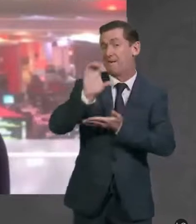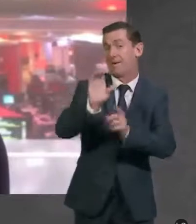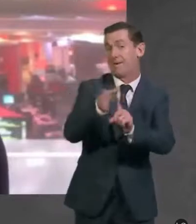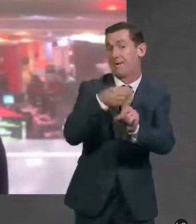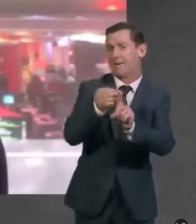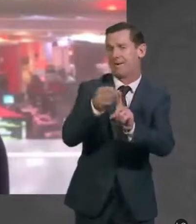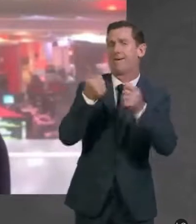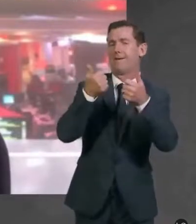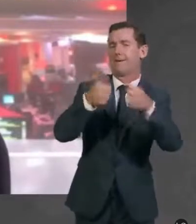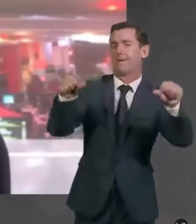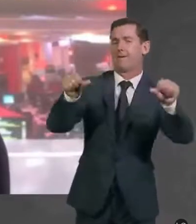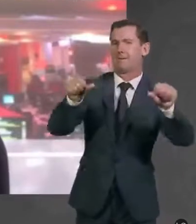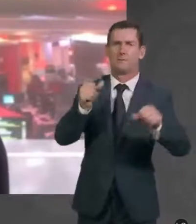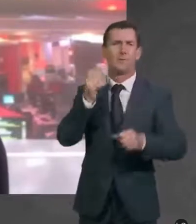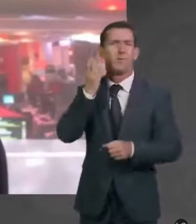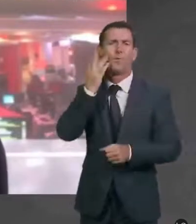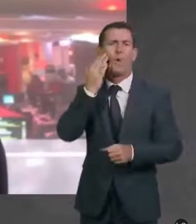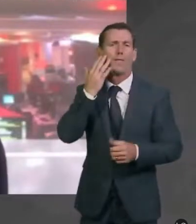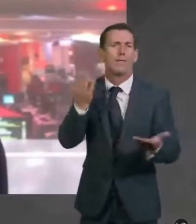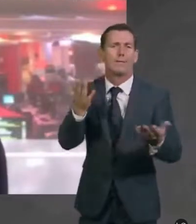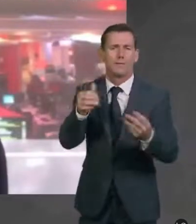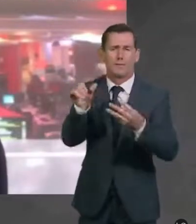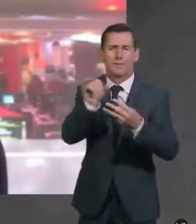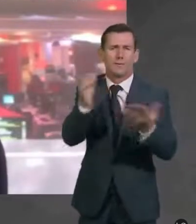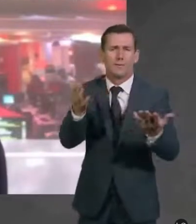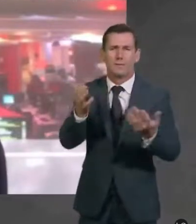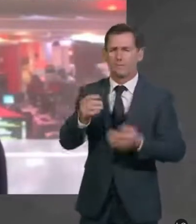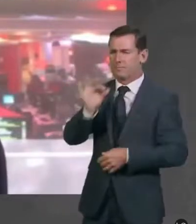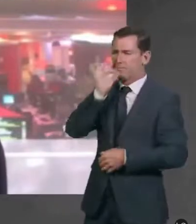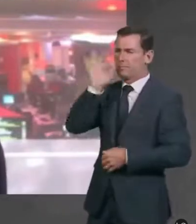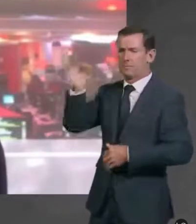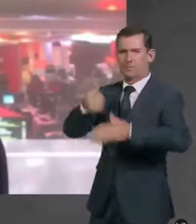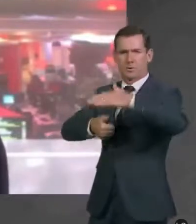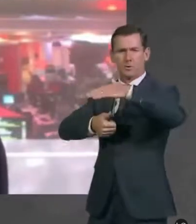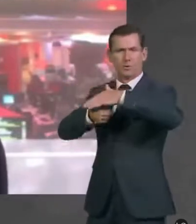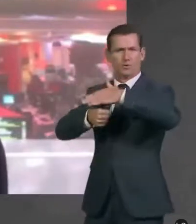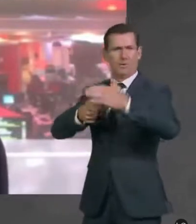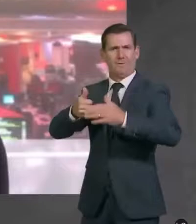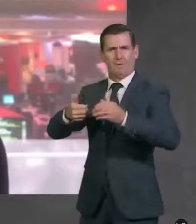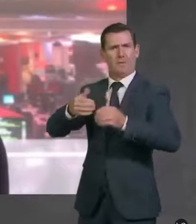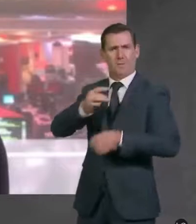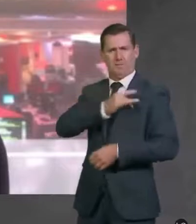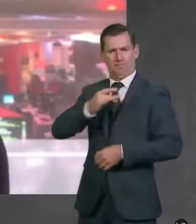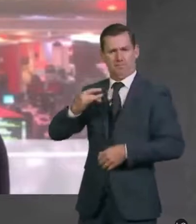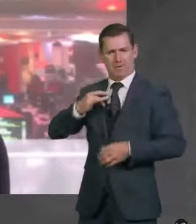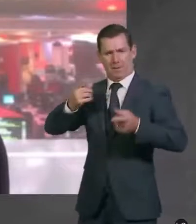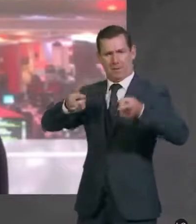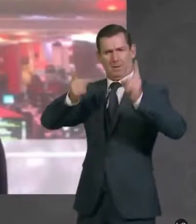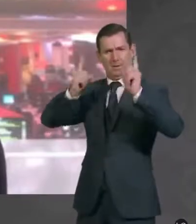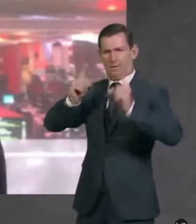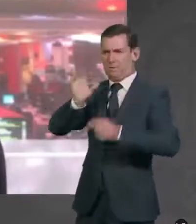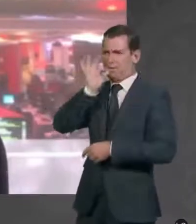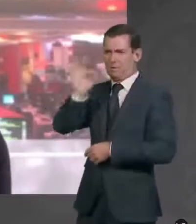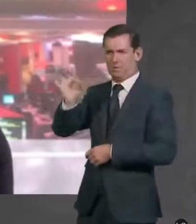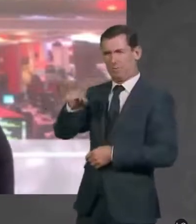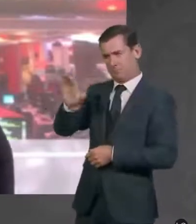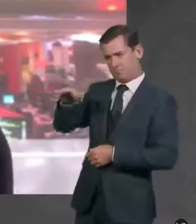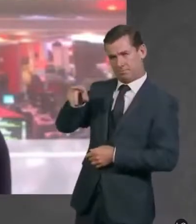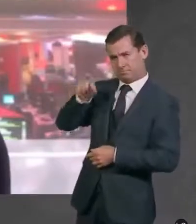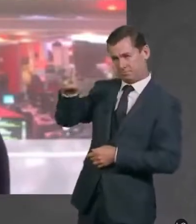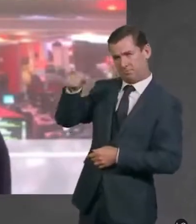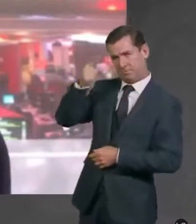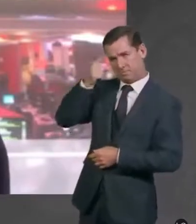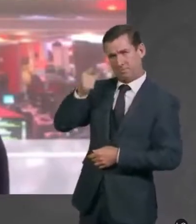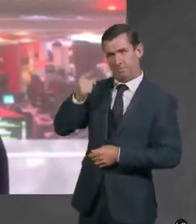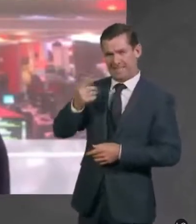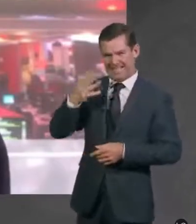Vallance, do you think that a short period now of 2 to 3 weeks of tighter national restrictions, some people call it a circuit breaker, would